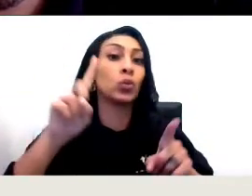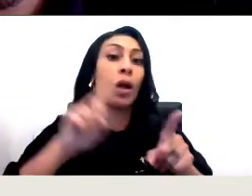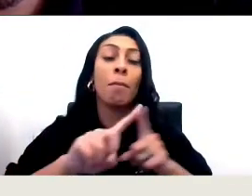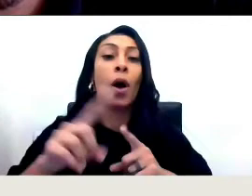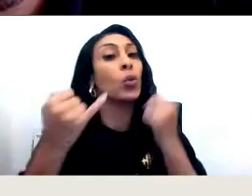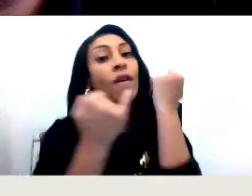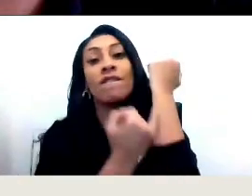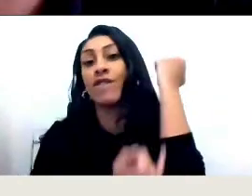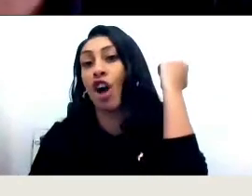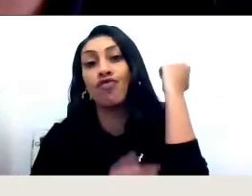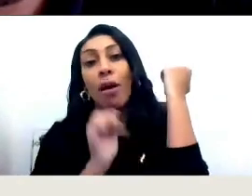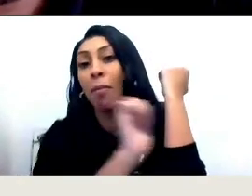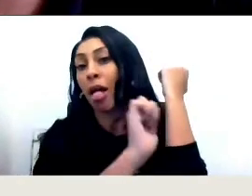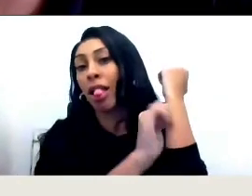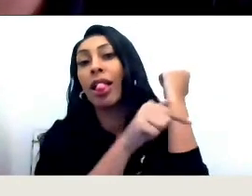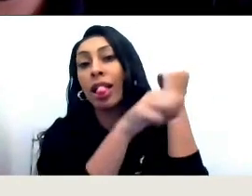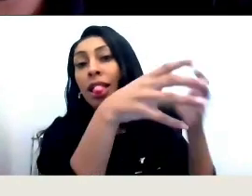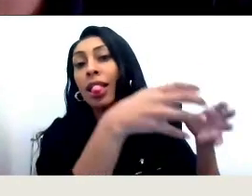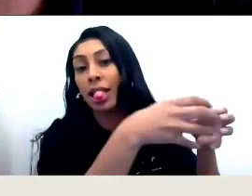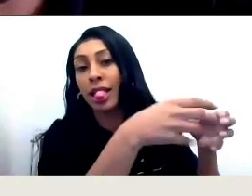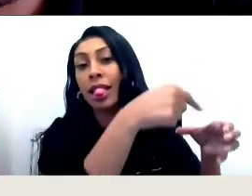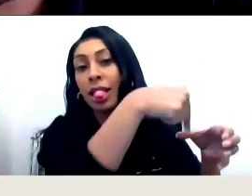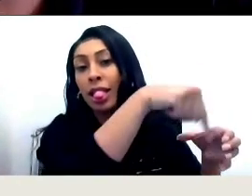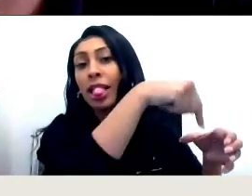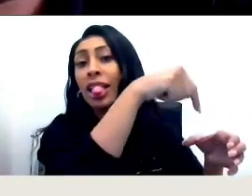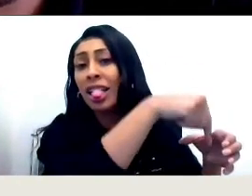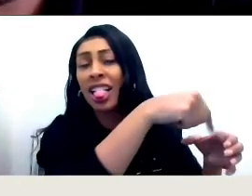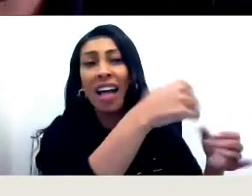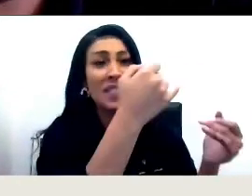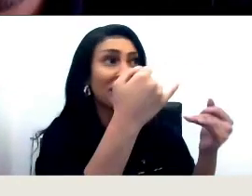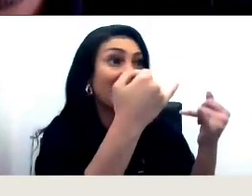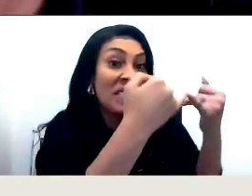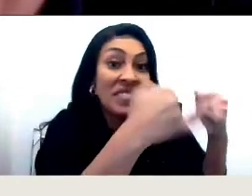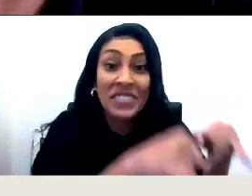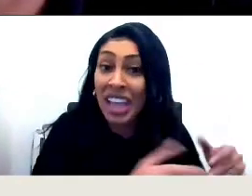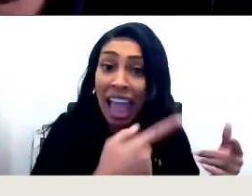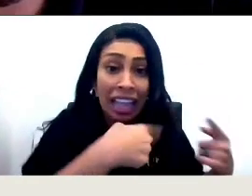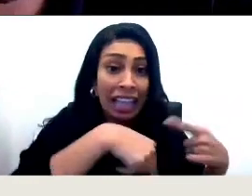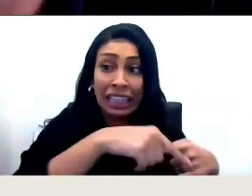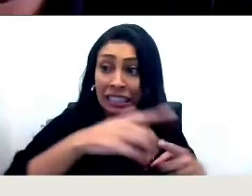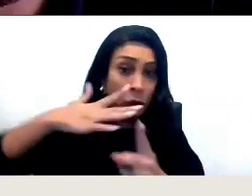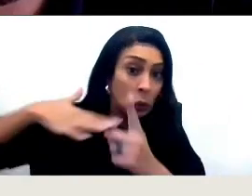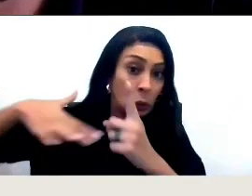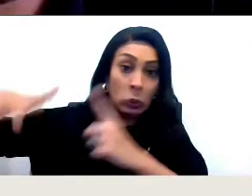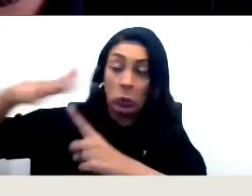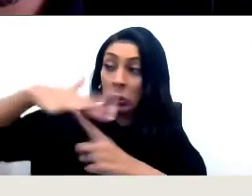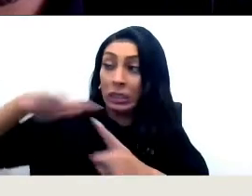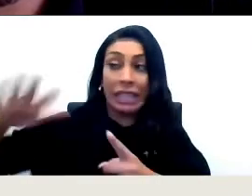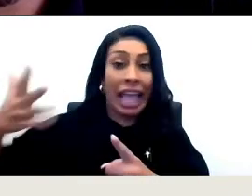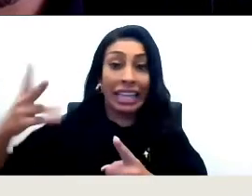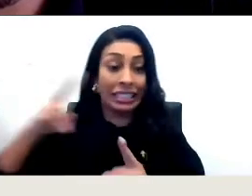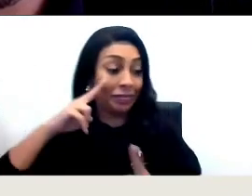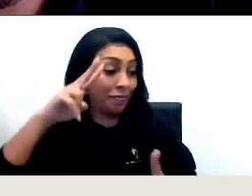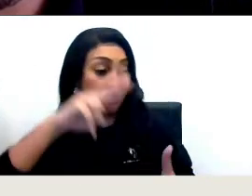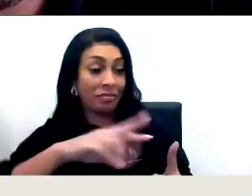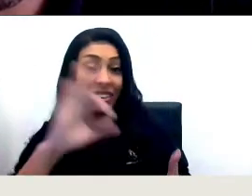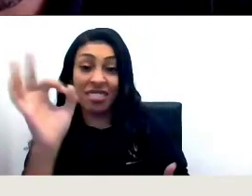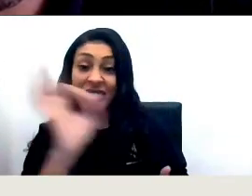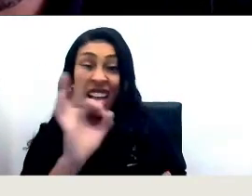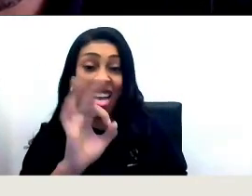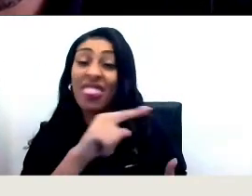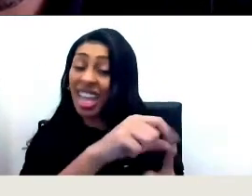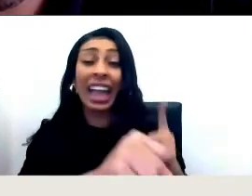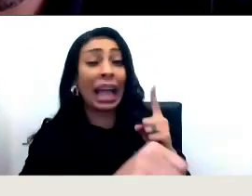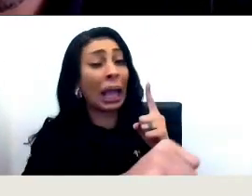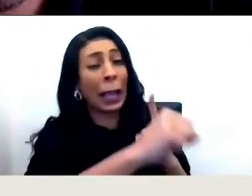most vulnerable, the people who are most failed by our society, are being